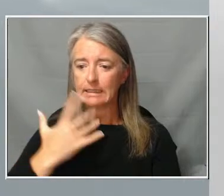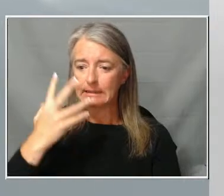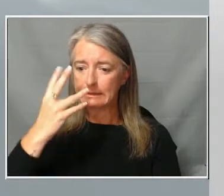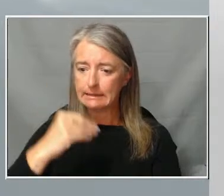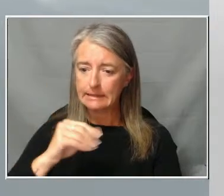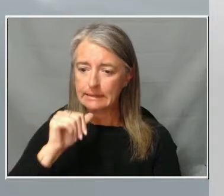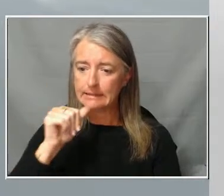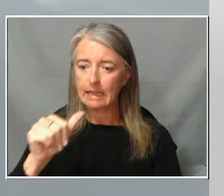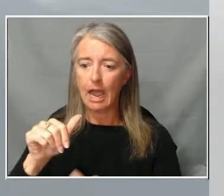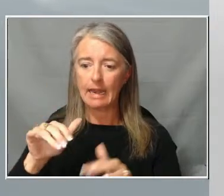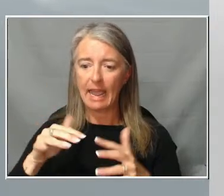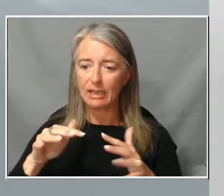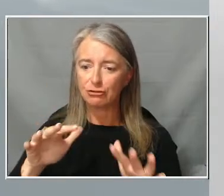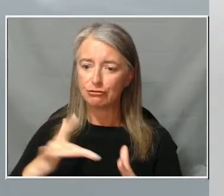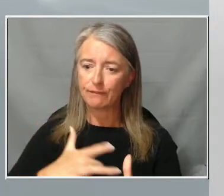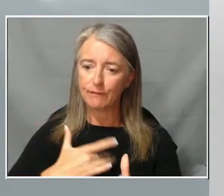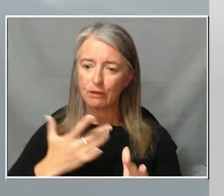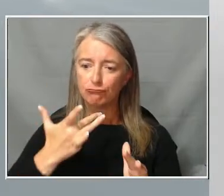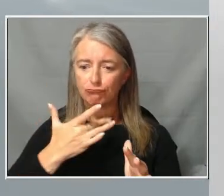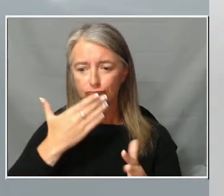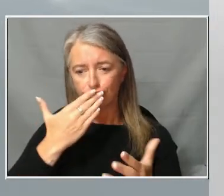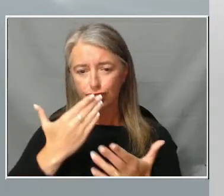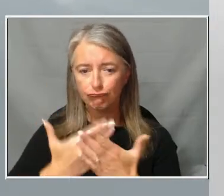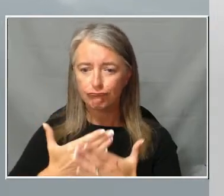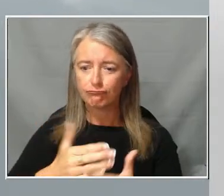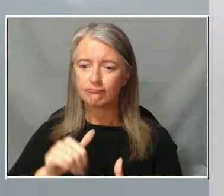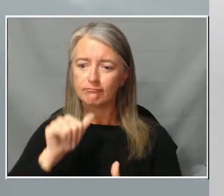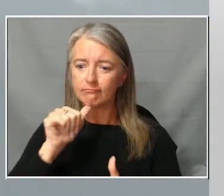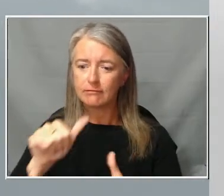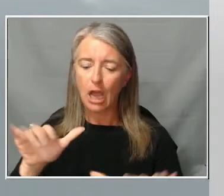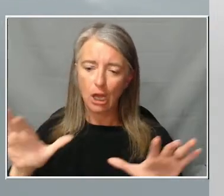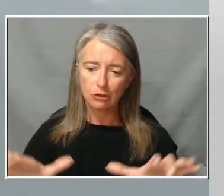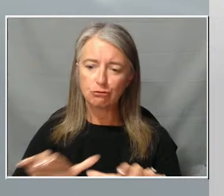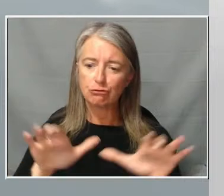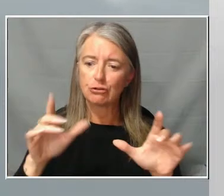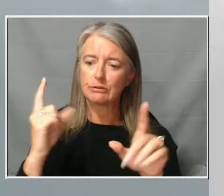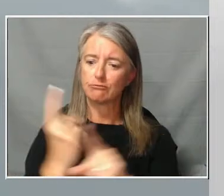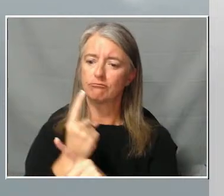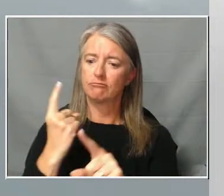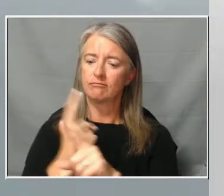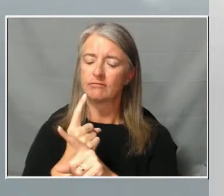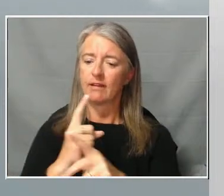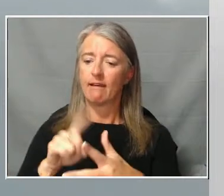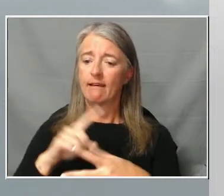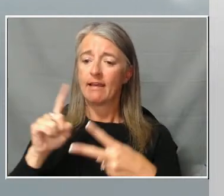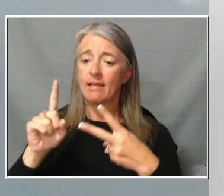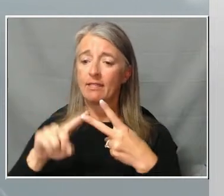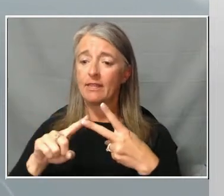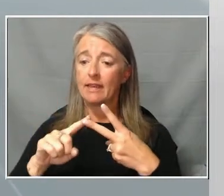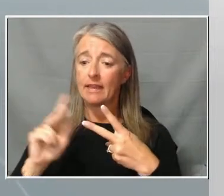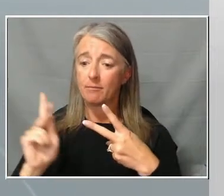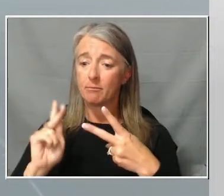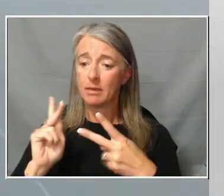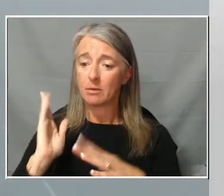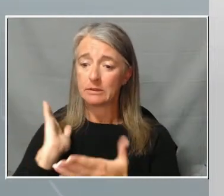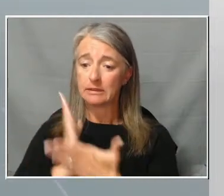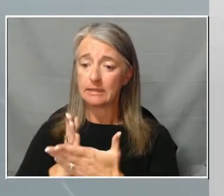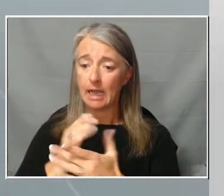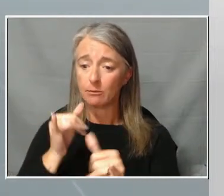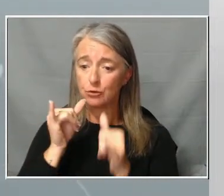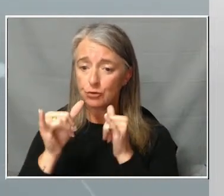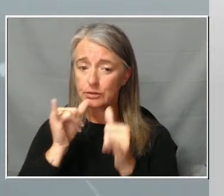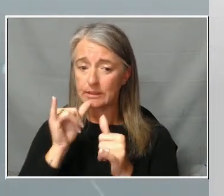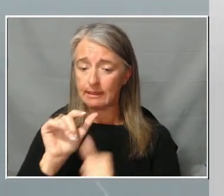anxious, you feel really good about it, you're not doing your things right. And then when people stop drinking, the GABA goes down,